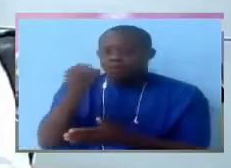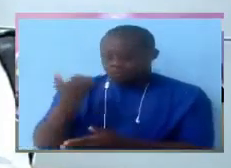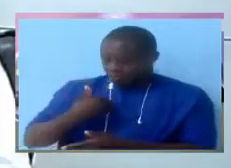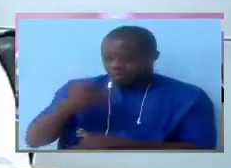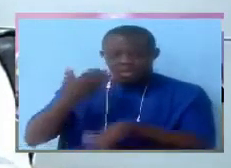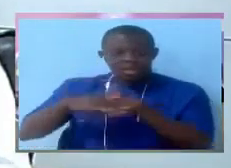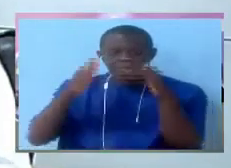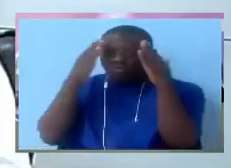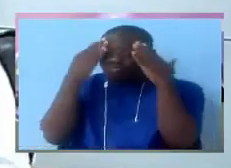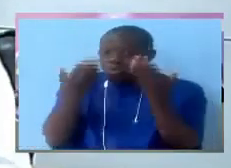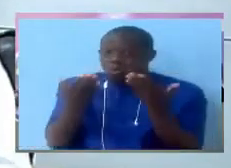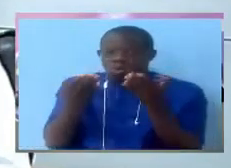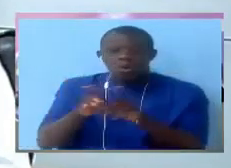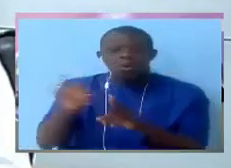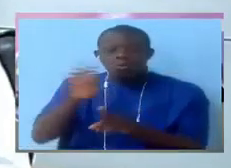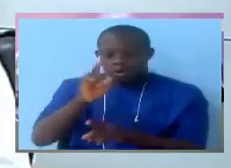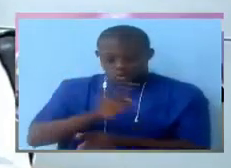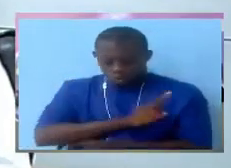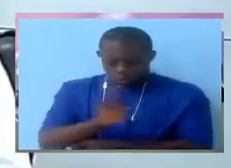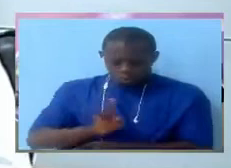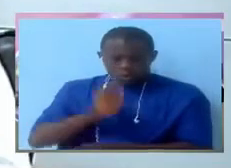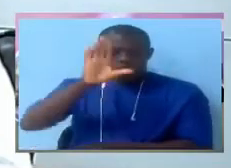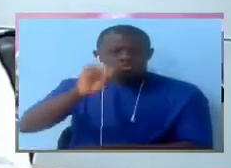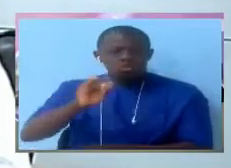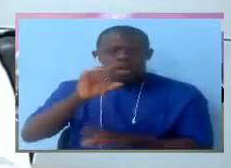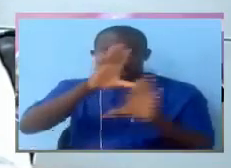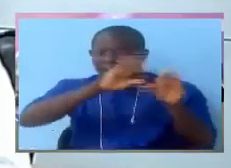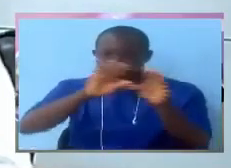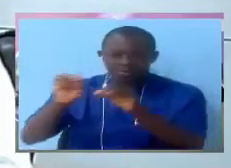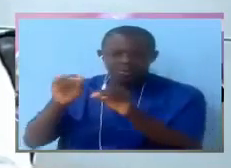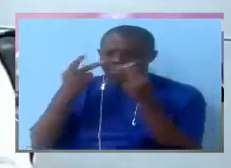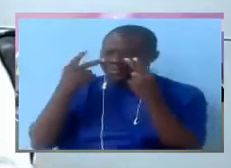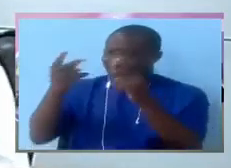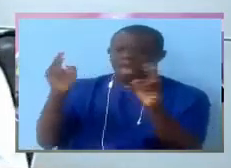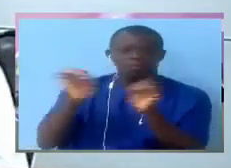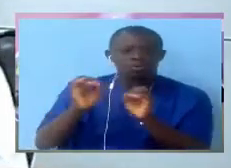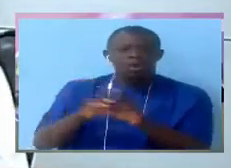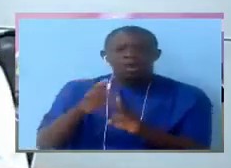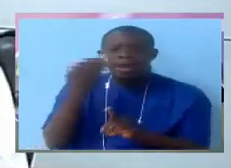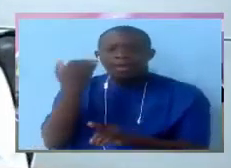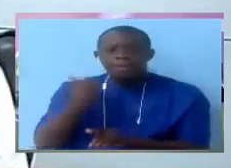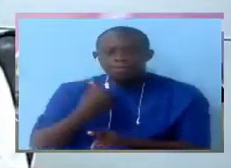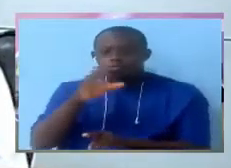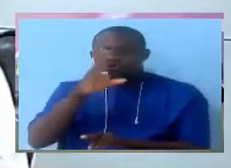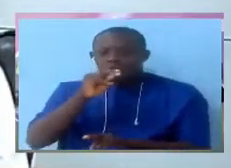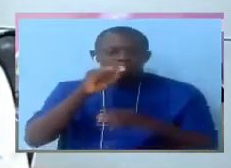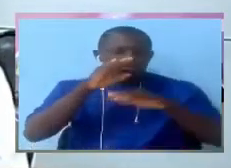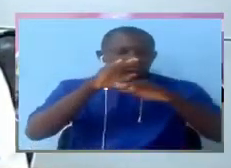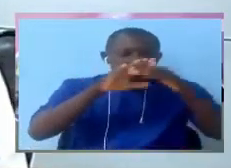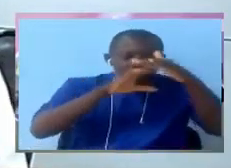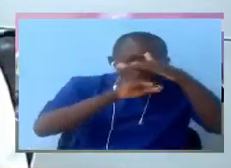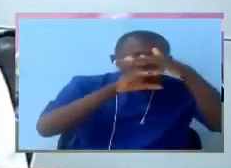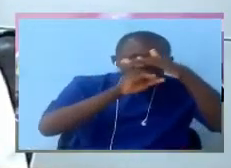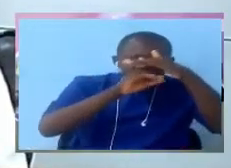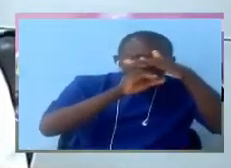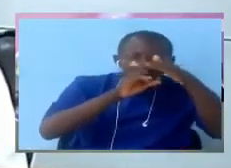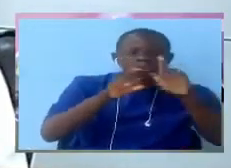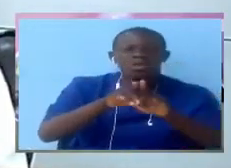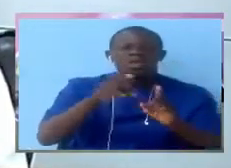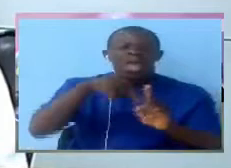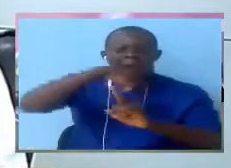de gis sun activities yi up and down so duñ de tok di gossip sun affaire di wax ni gaay ngi ci li duñ xam sa